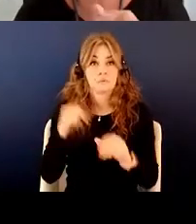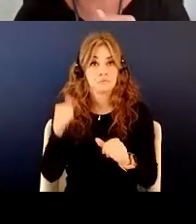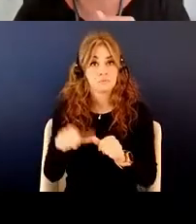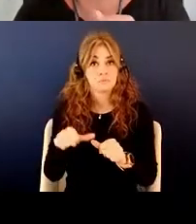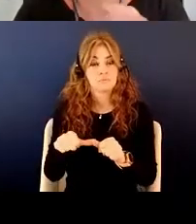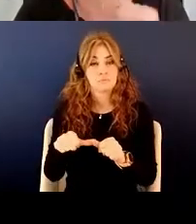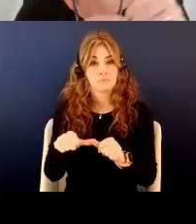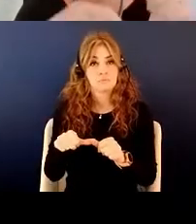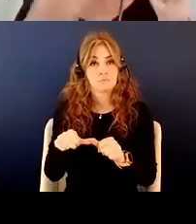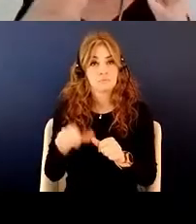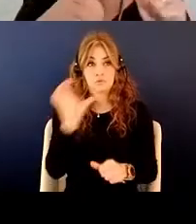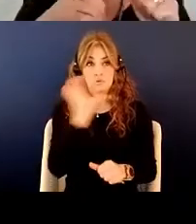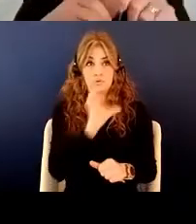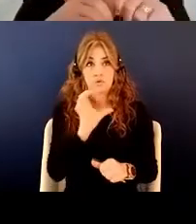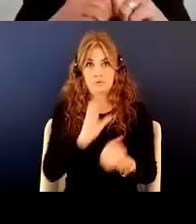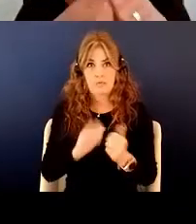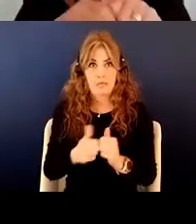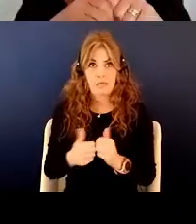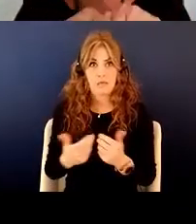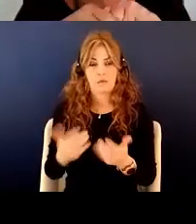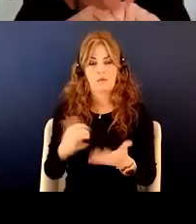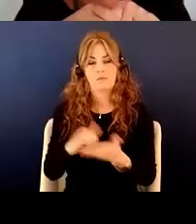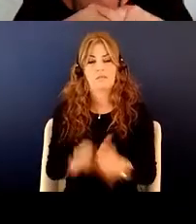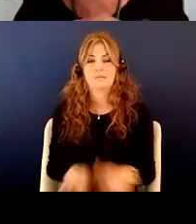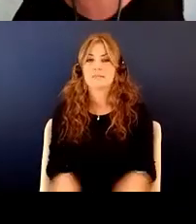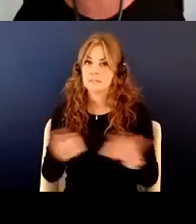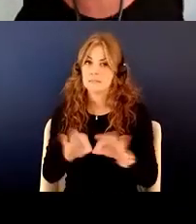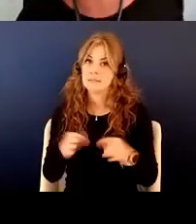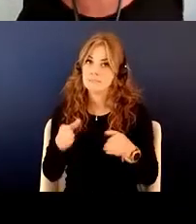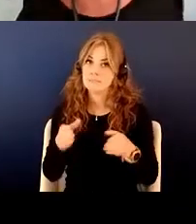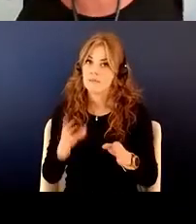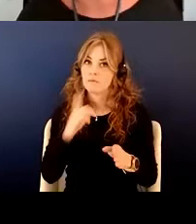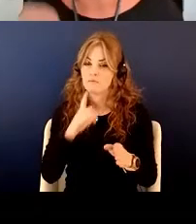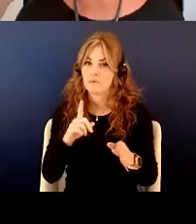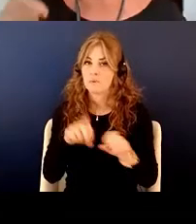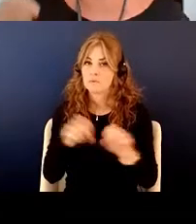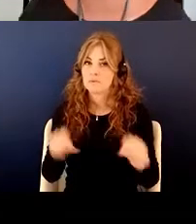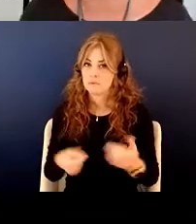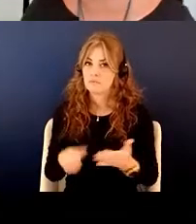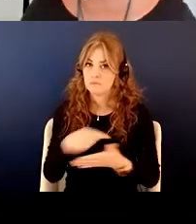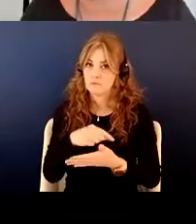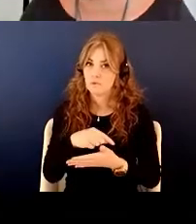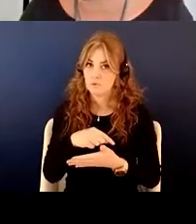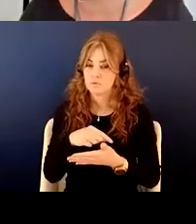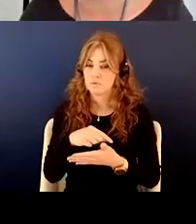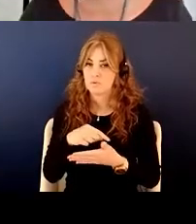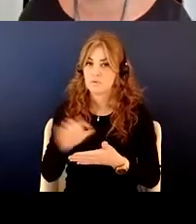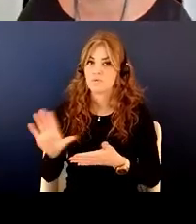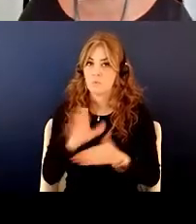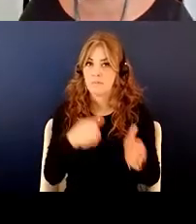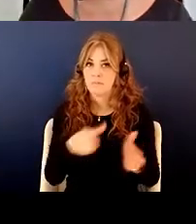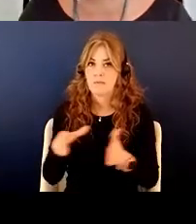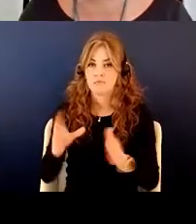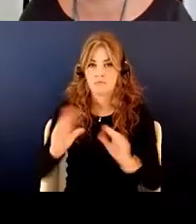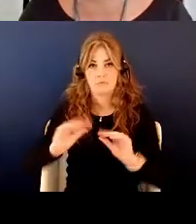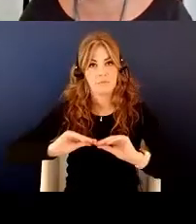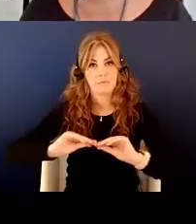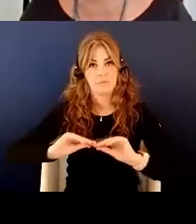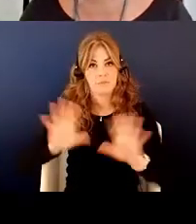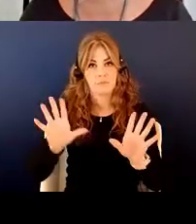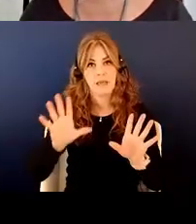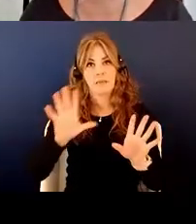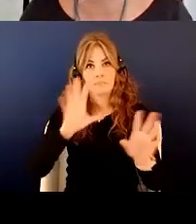search strategy is part of the key methods for systematic review, and those methods then should be transparent and replicable.